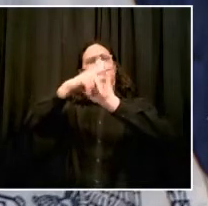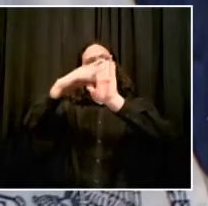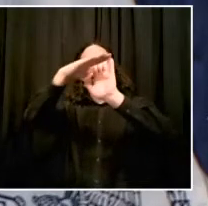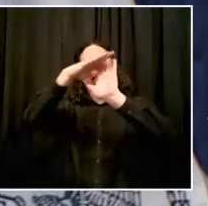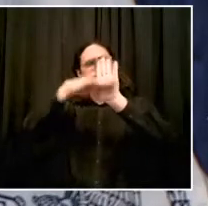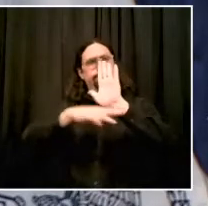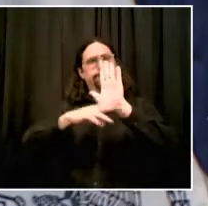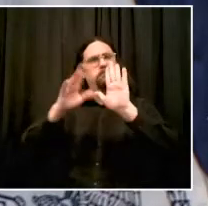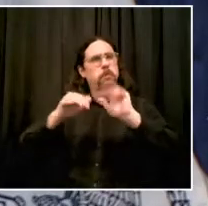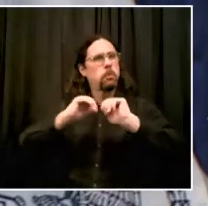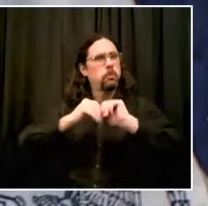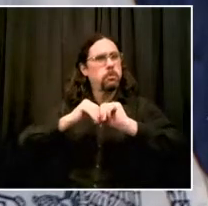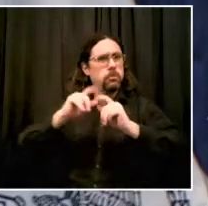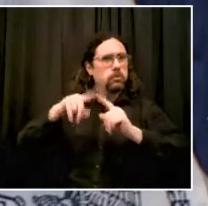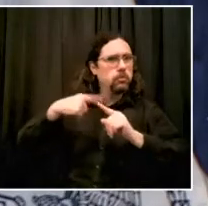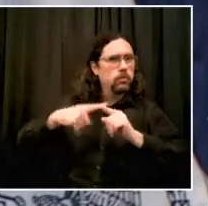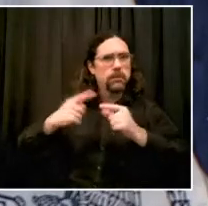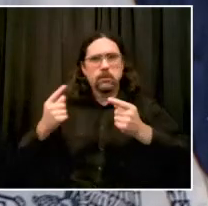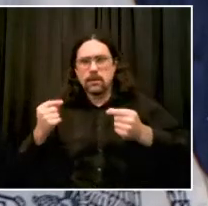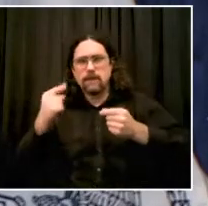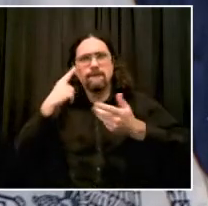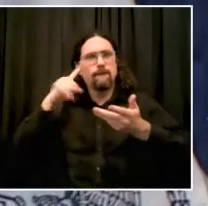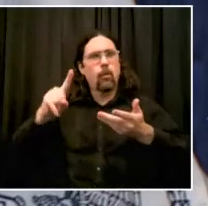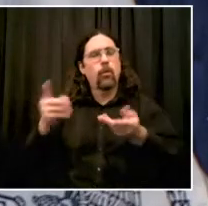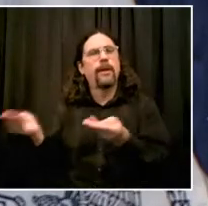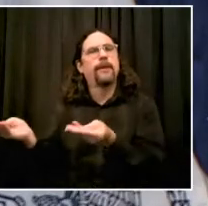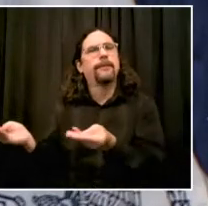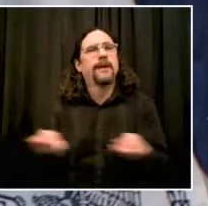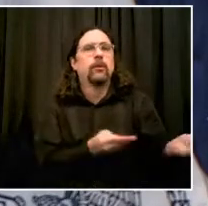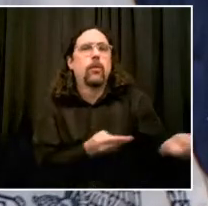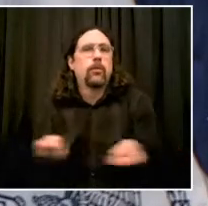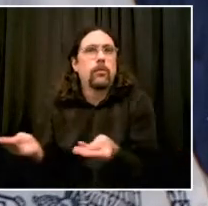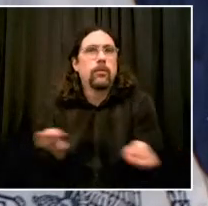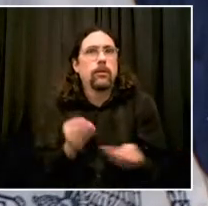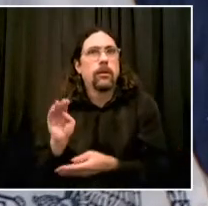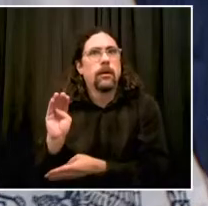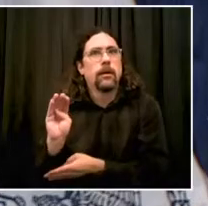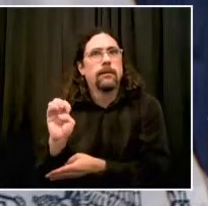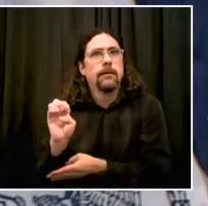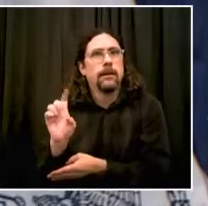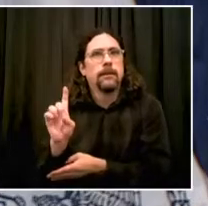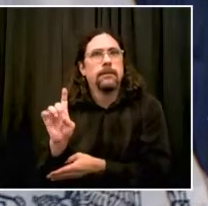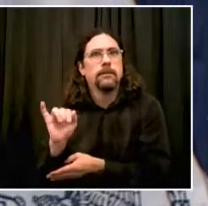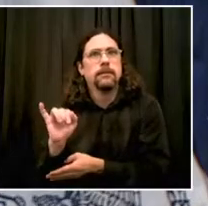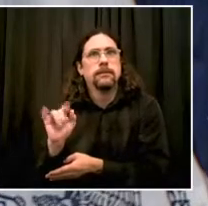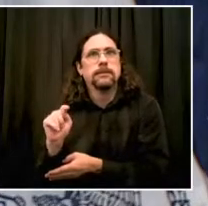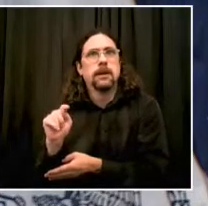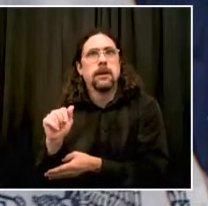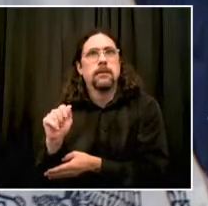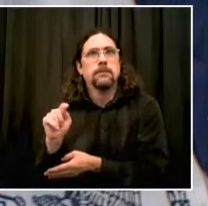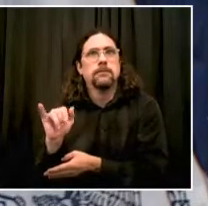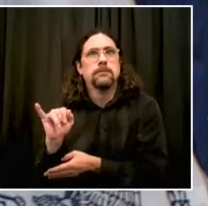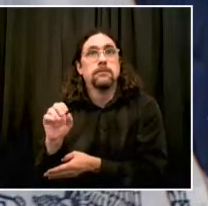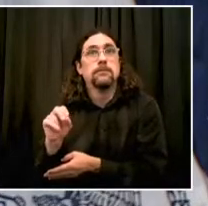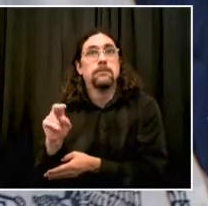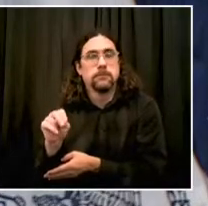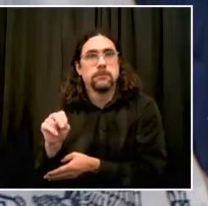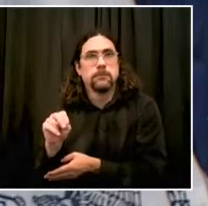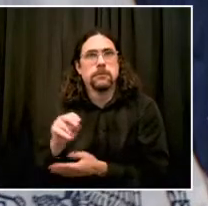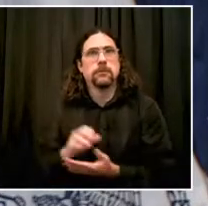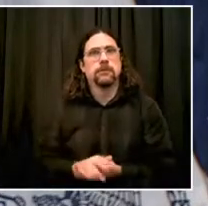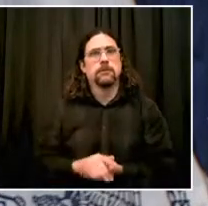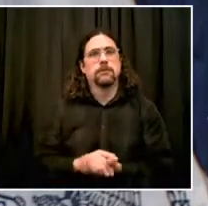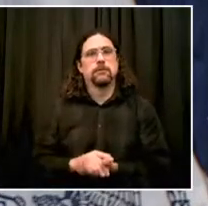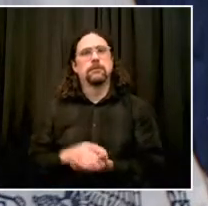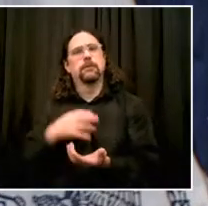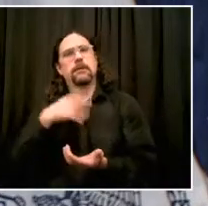proposal to try and achieve a lot of the same things to help small businesses. It was definitely something missing in the lineup and something we needed to do,